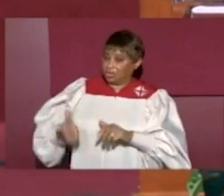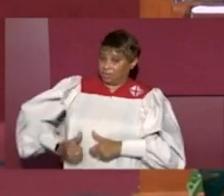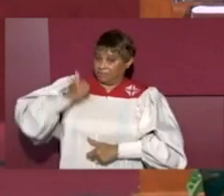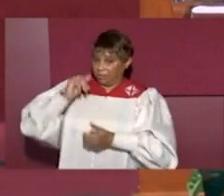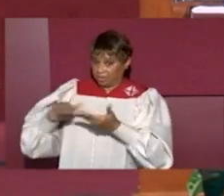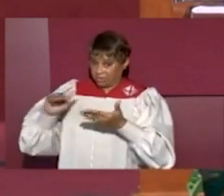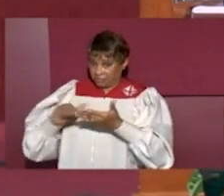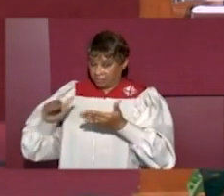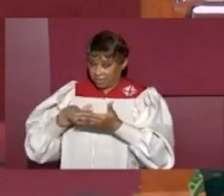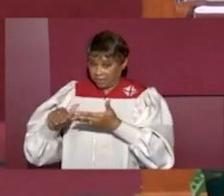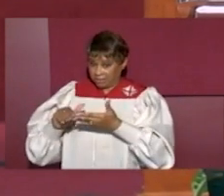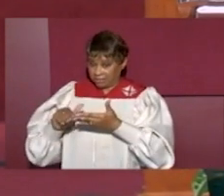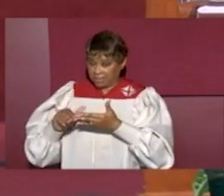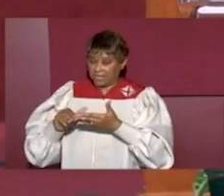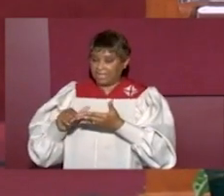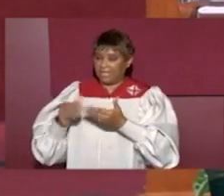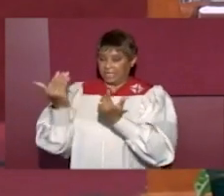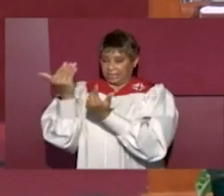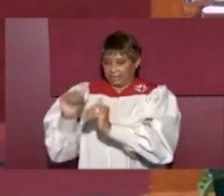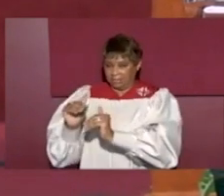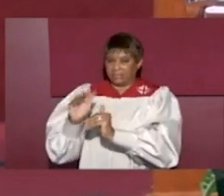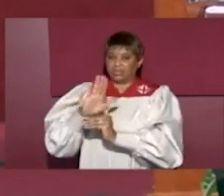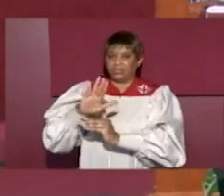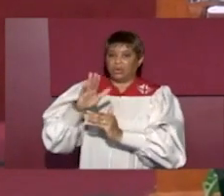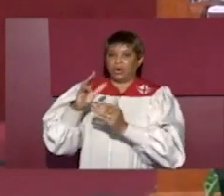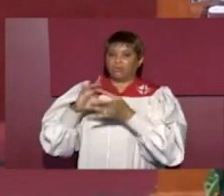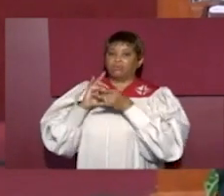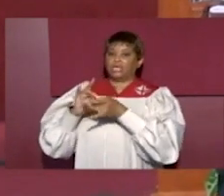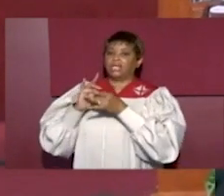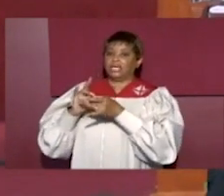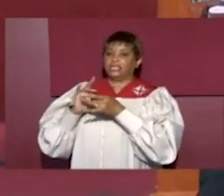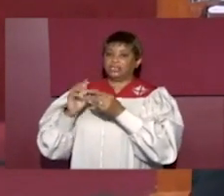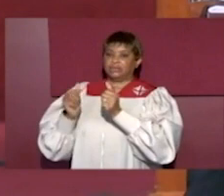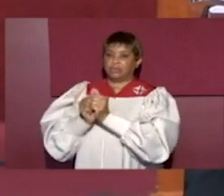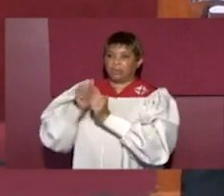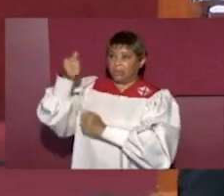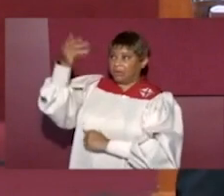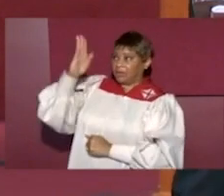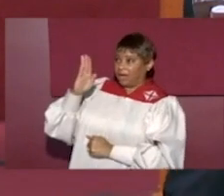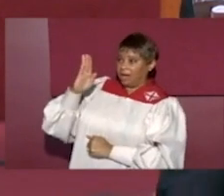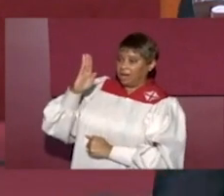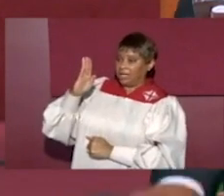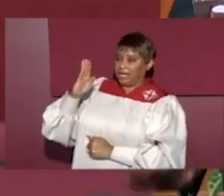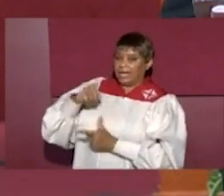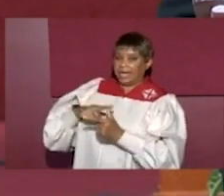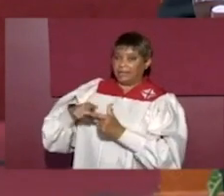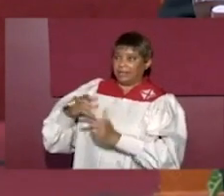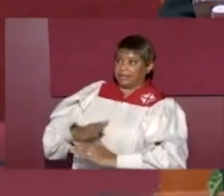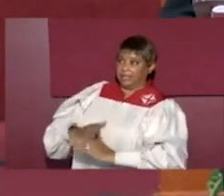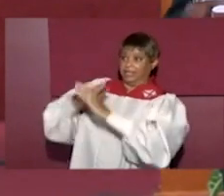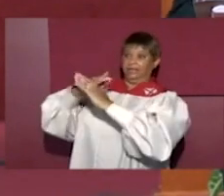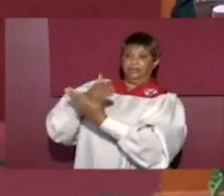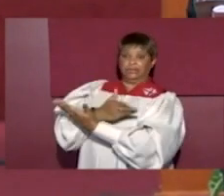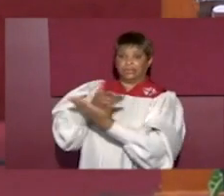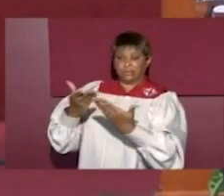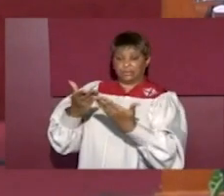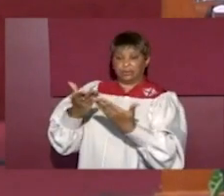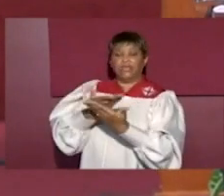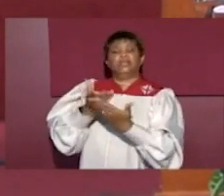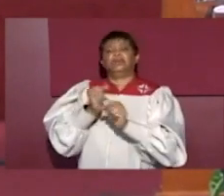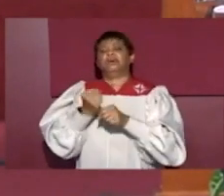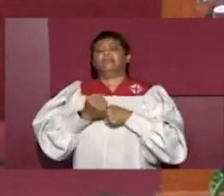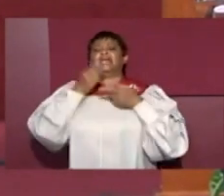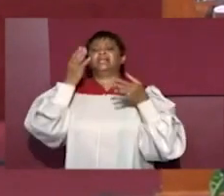them has cut your relationship between you and your Heavenly Father off, and it's hindered it. And you're making